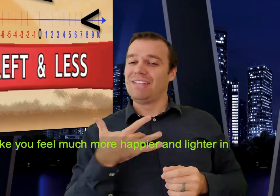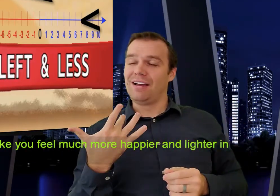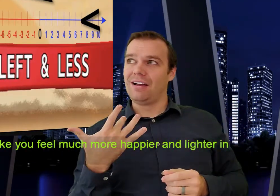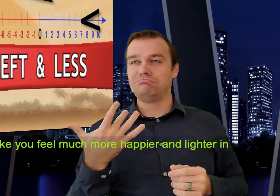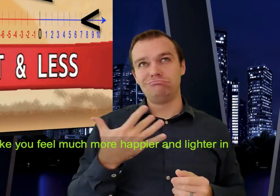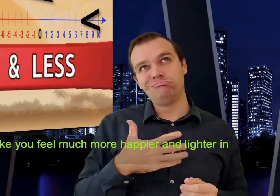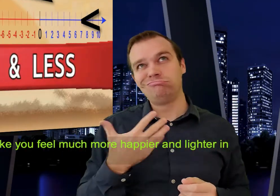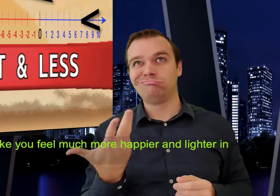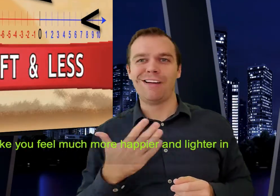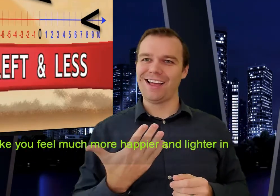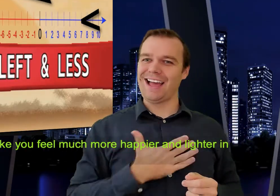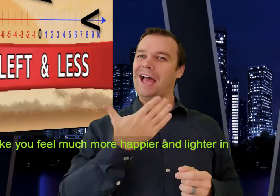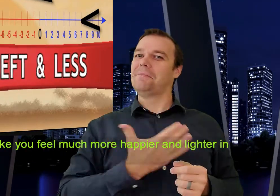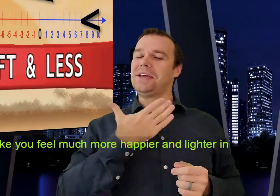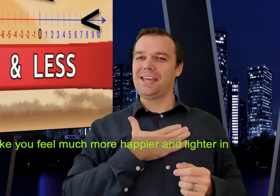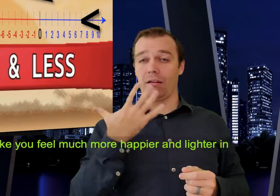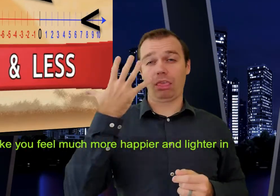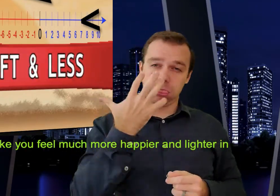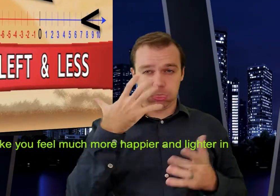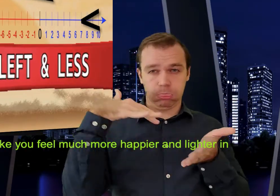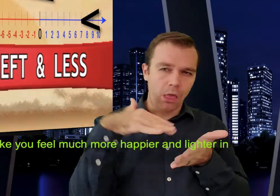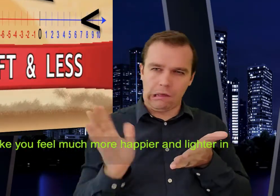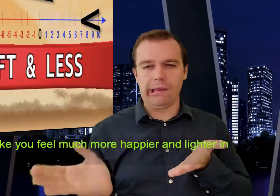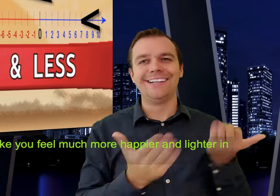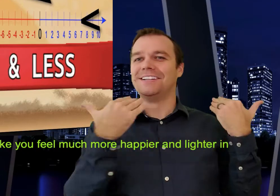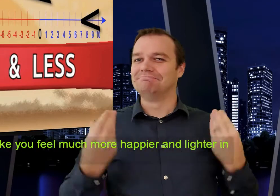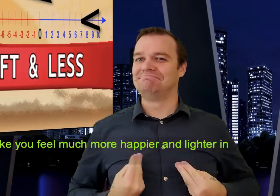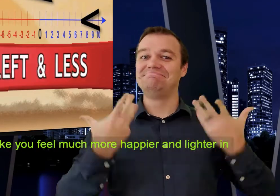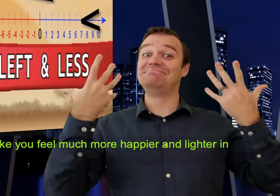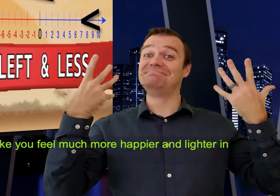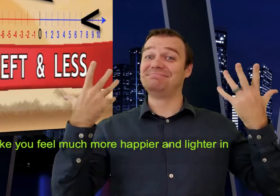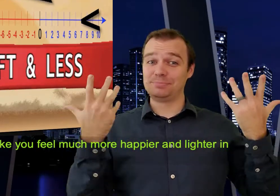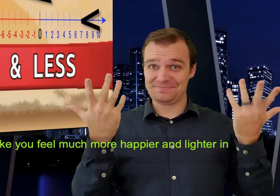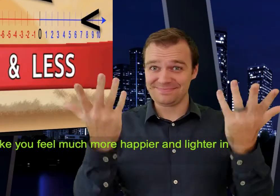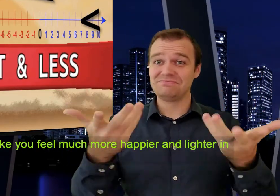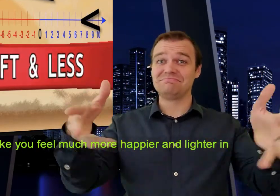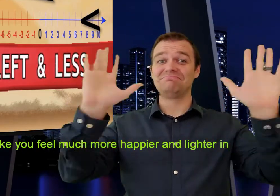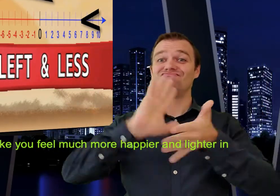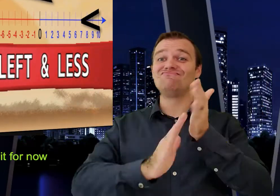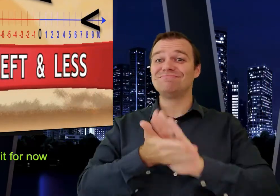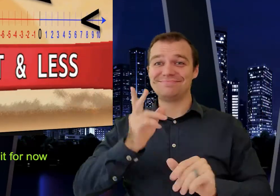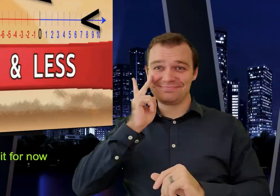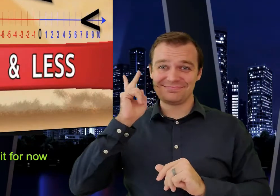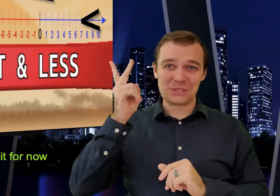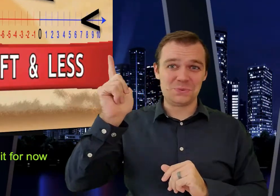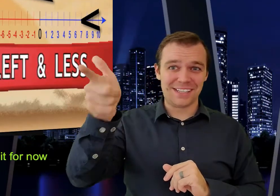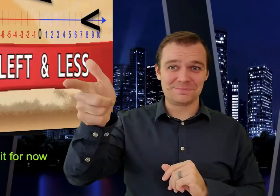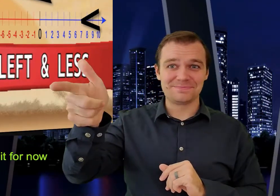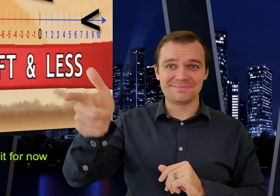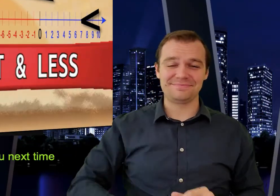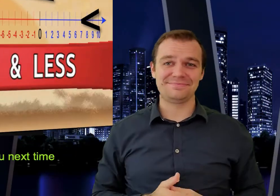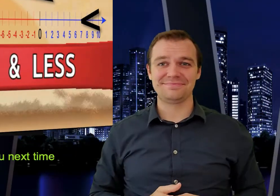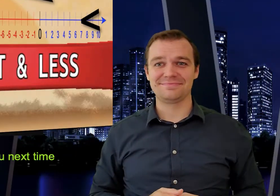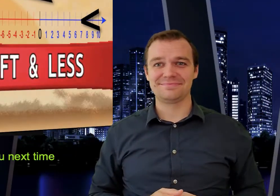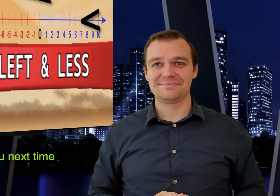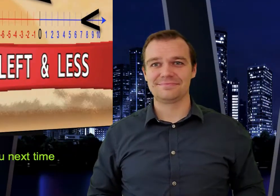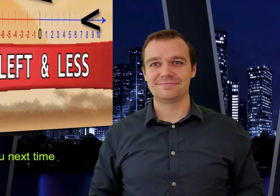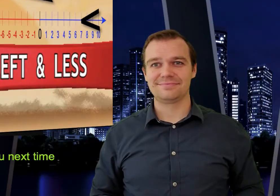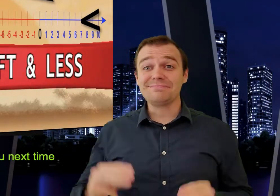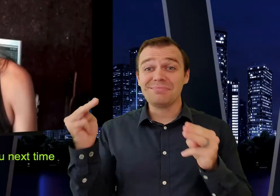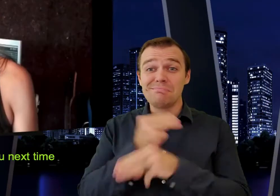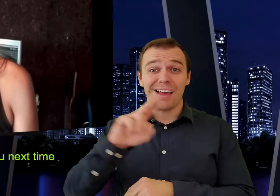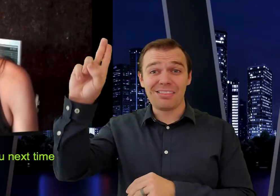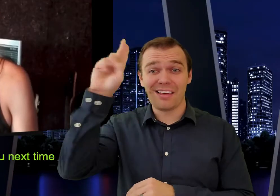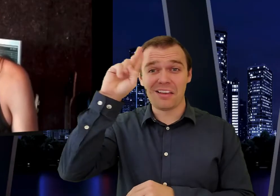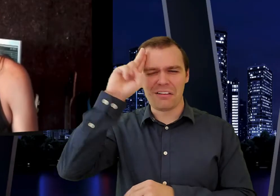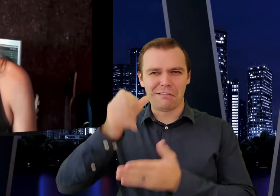much more happier and lighter in the head. So that's it. See you.